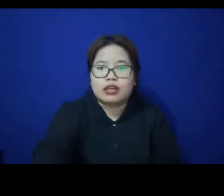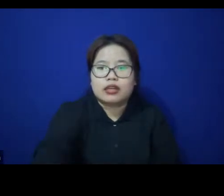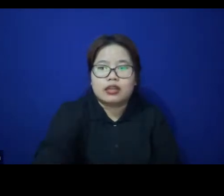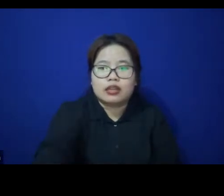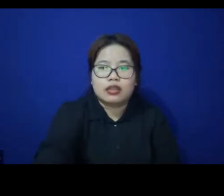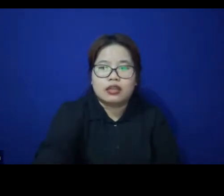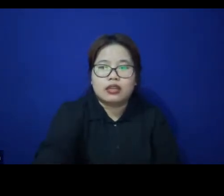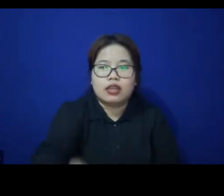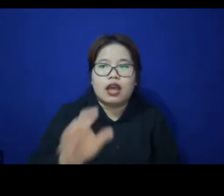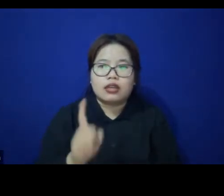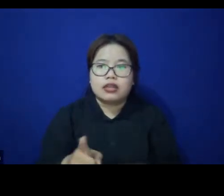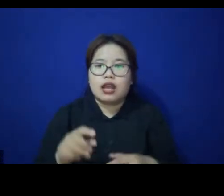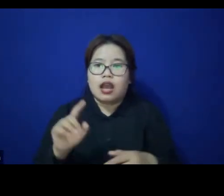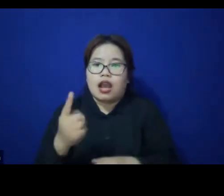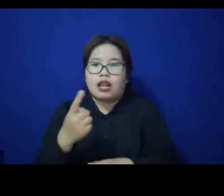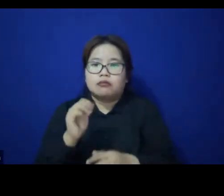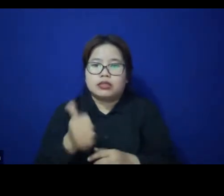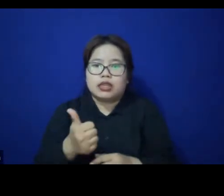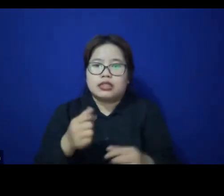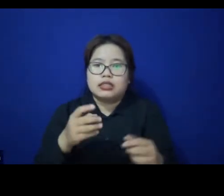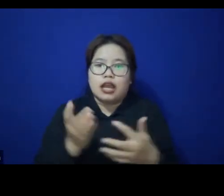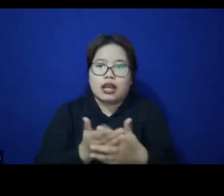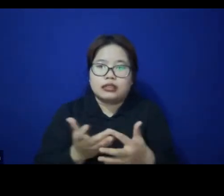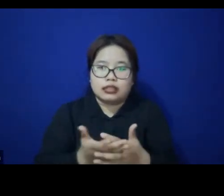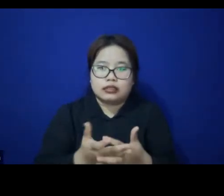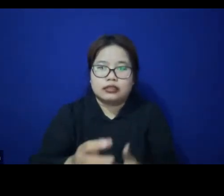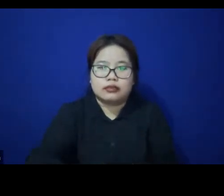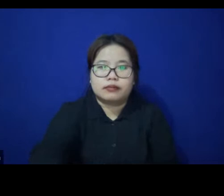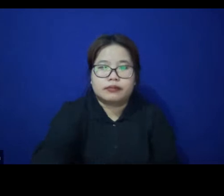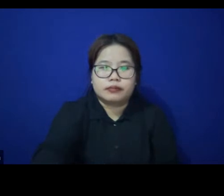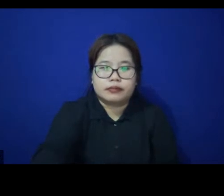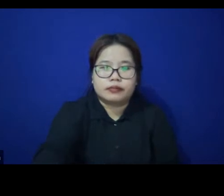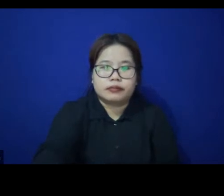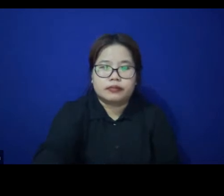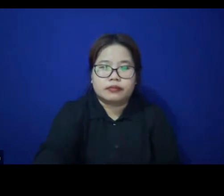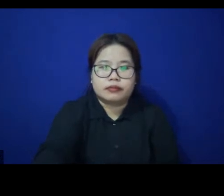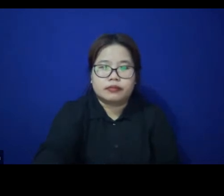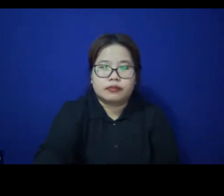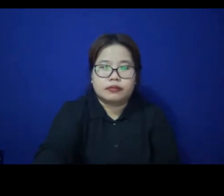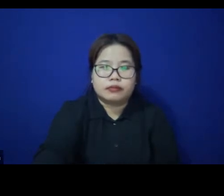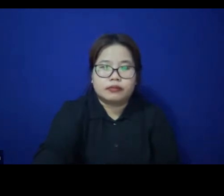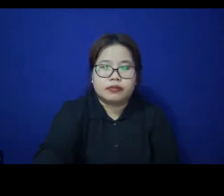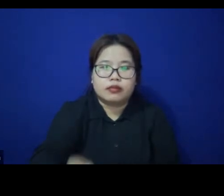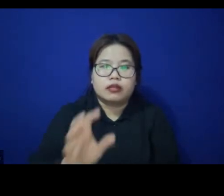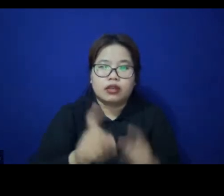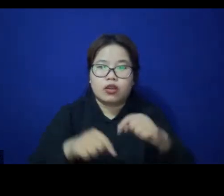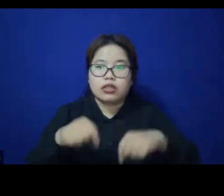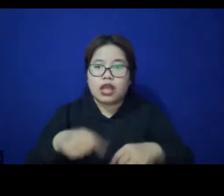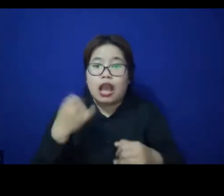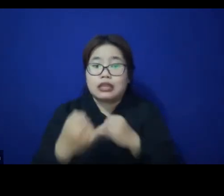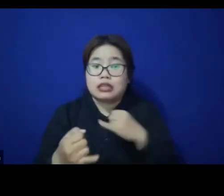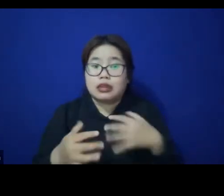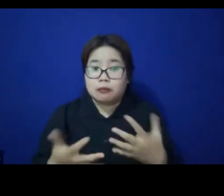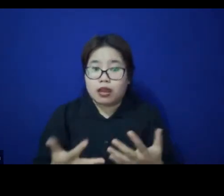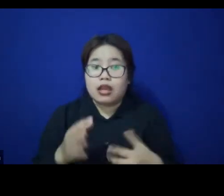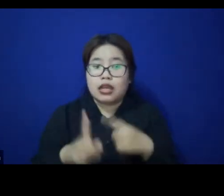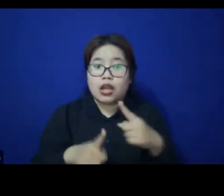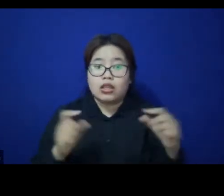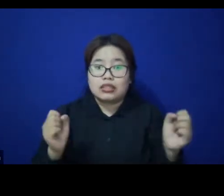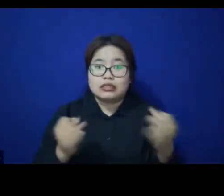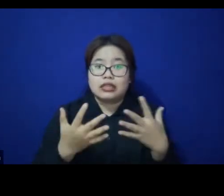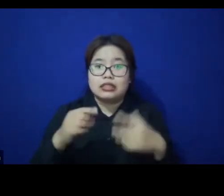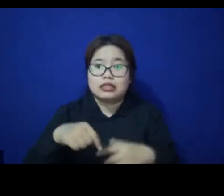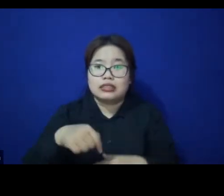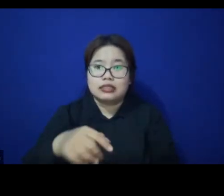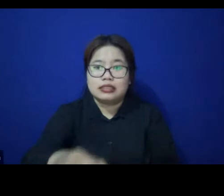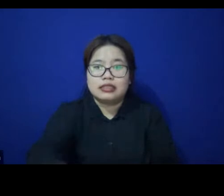Okay, so again, what ultimately happens here,